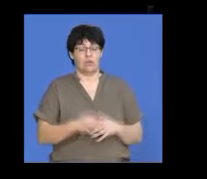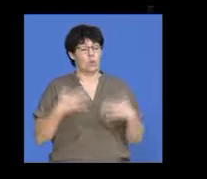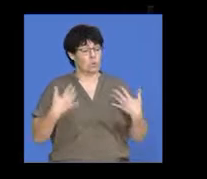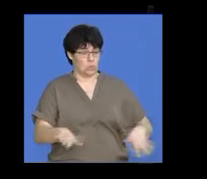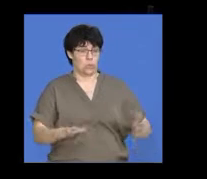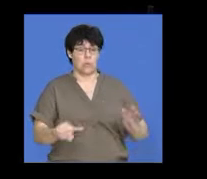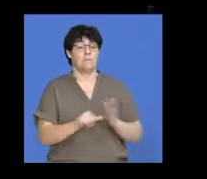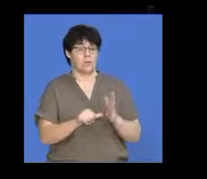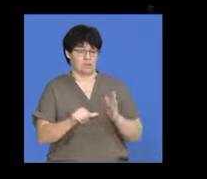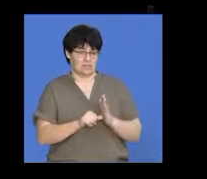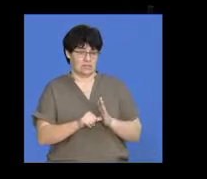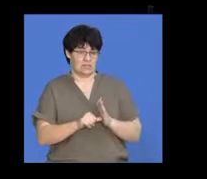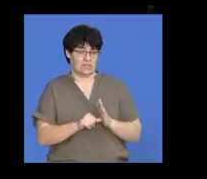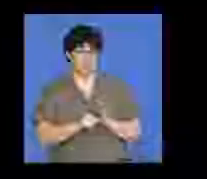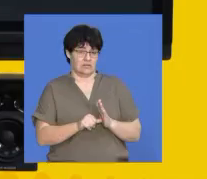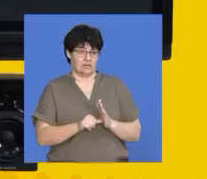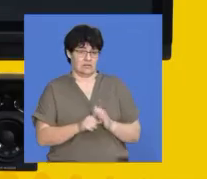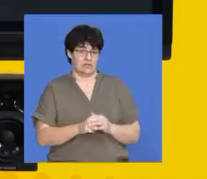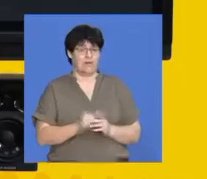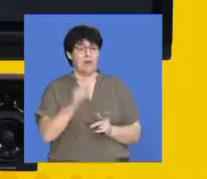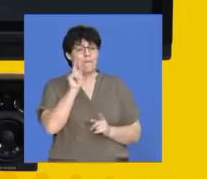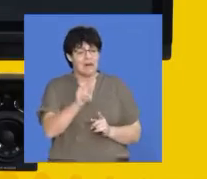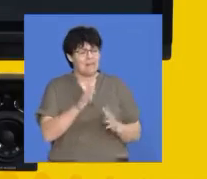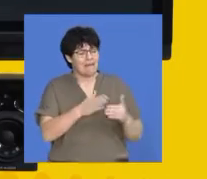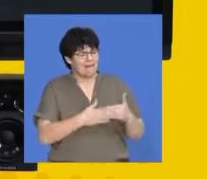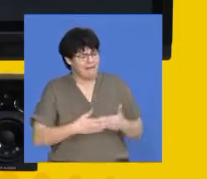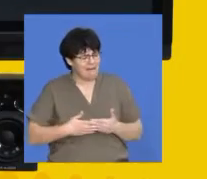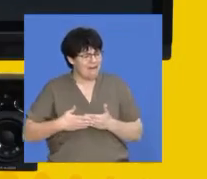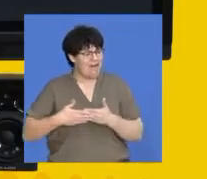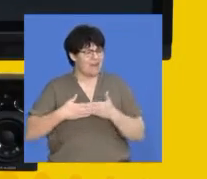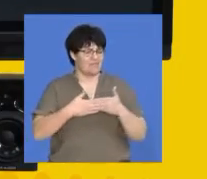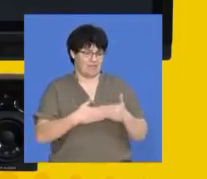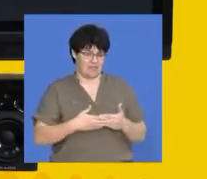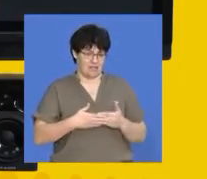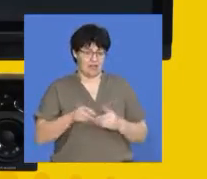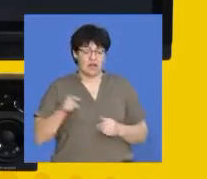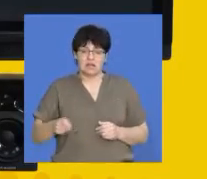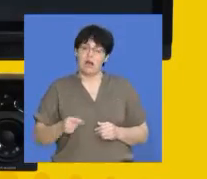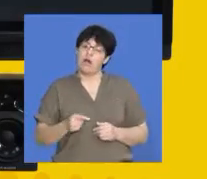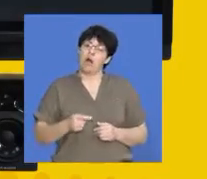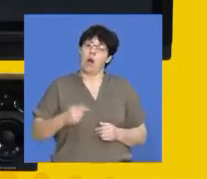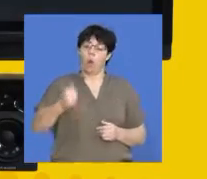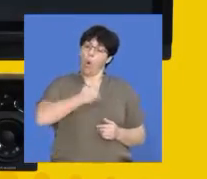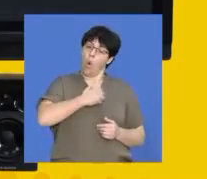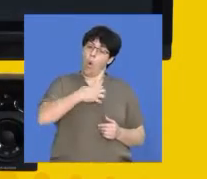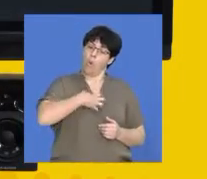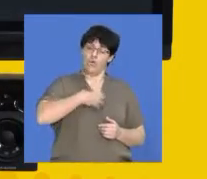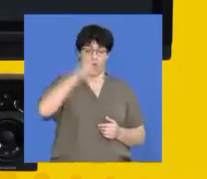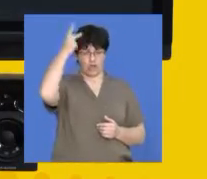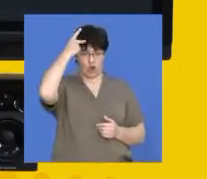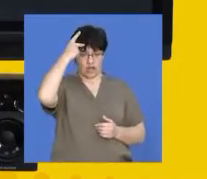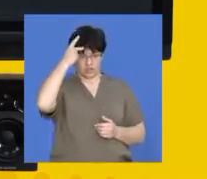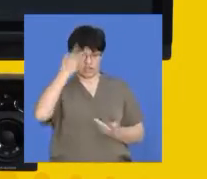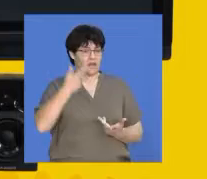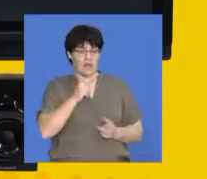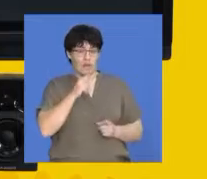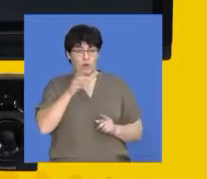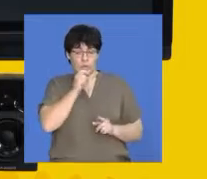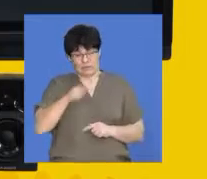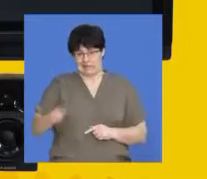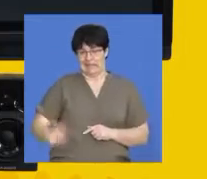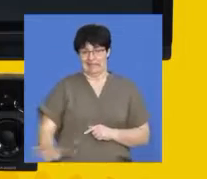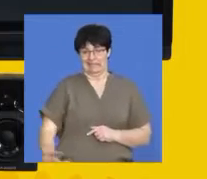very important. Guys, you have to be very, very careful. When a question says use your own knowledge, you do that. Never use the